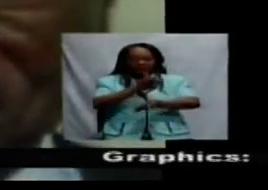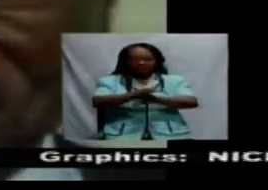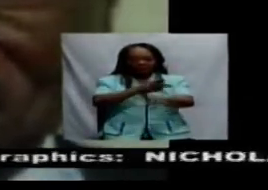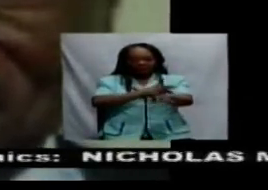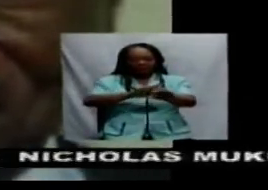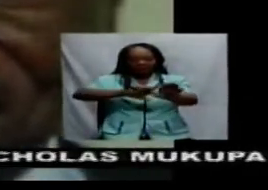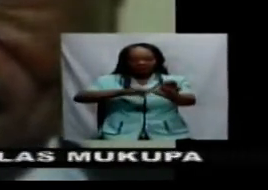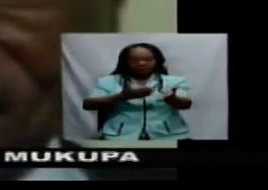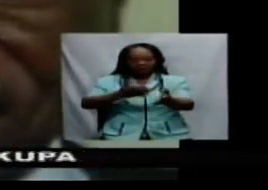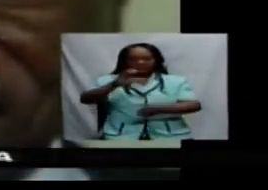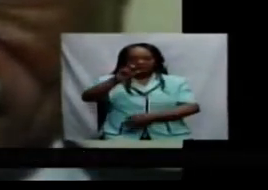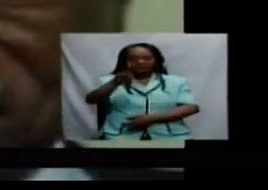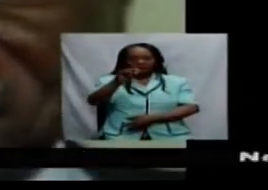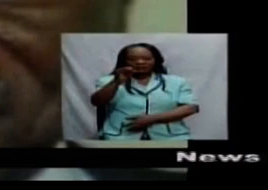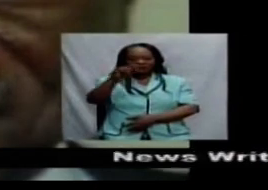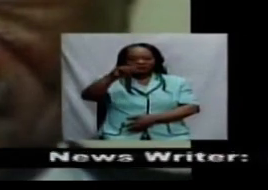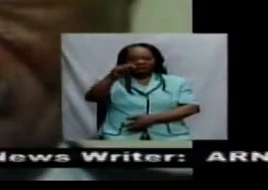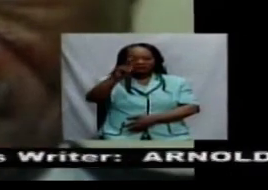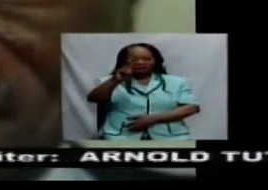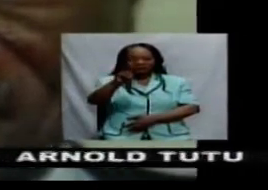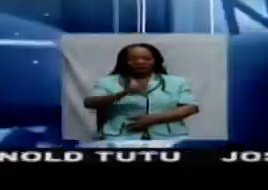Professor Chifumbe Chintu.